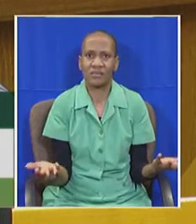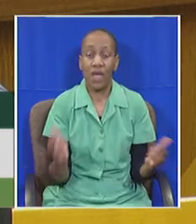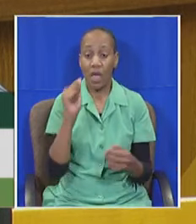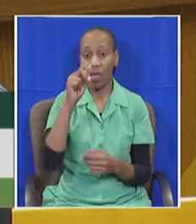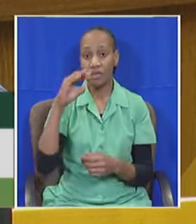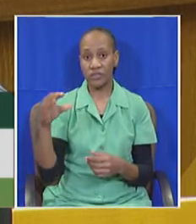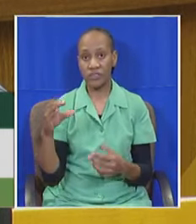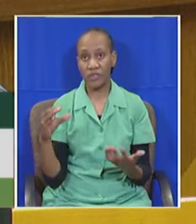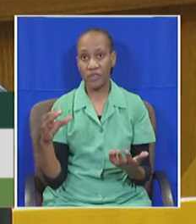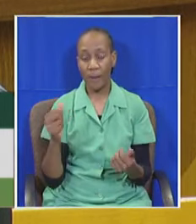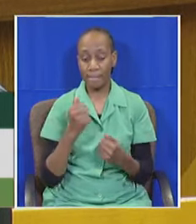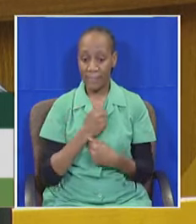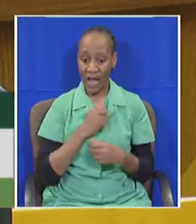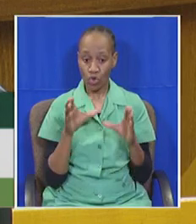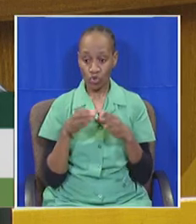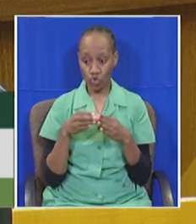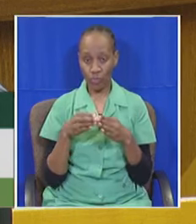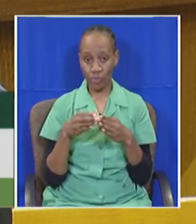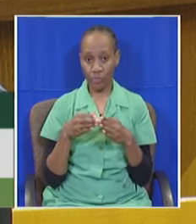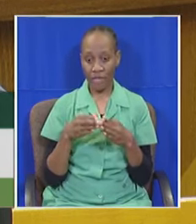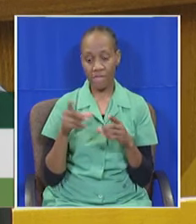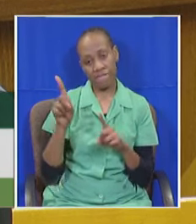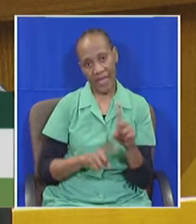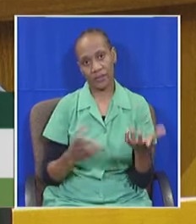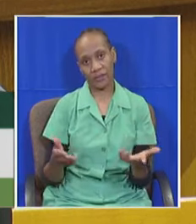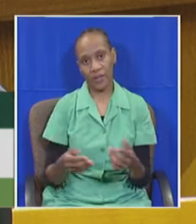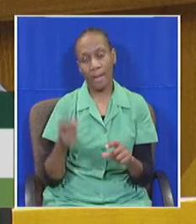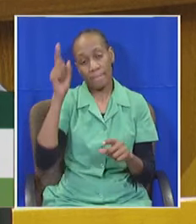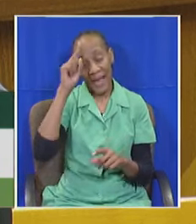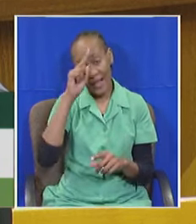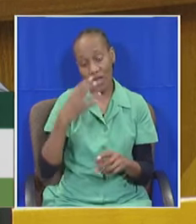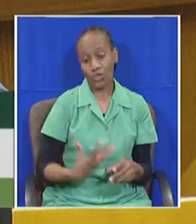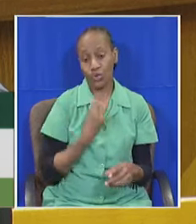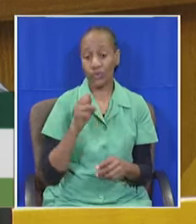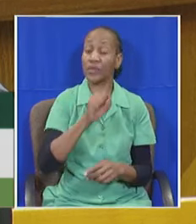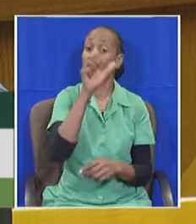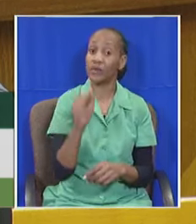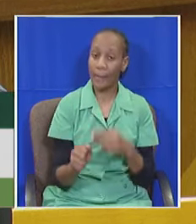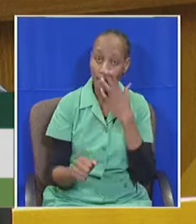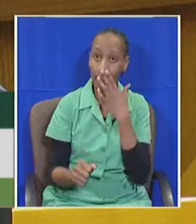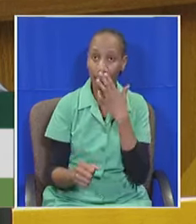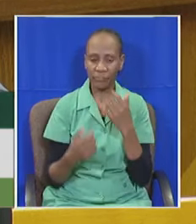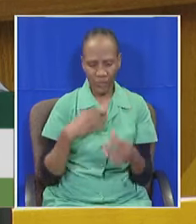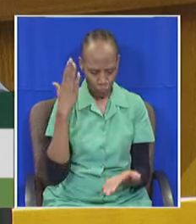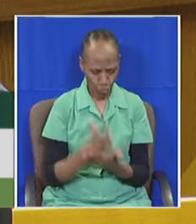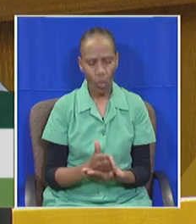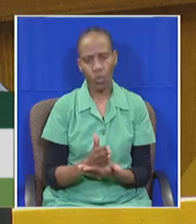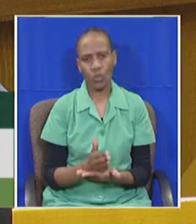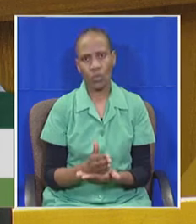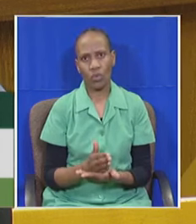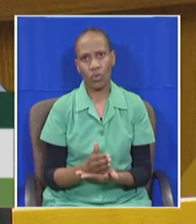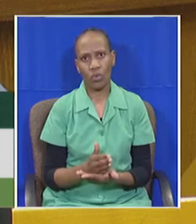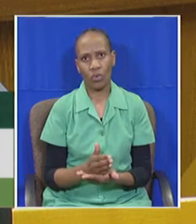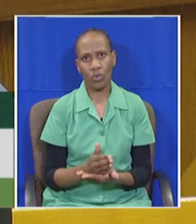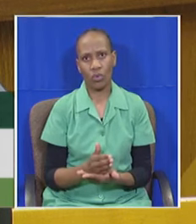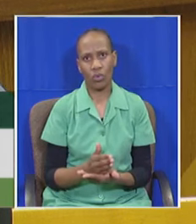sold out my generation, particularly young black South Africans. There can be no doubt that the legacy